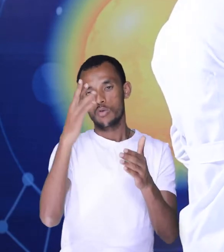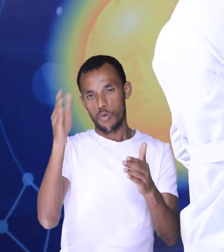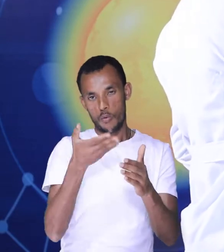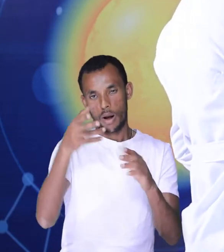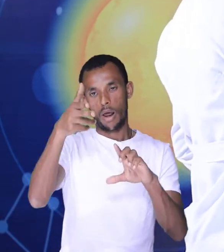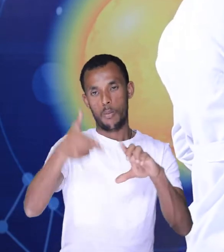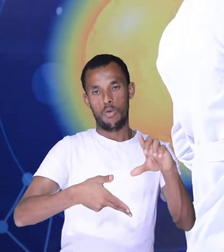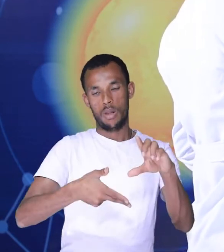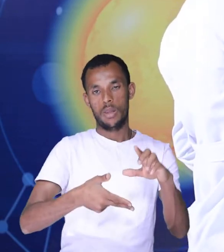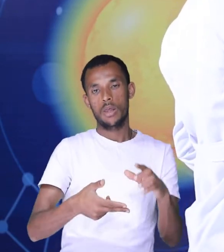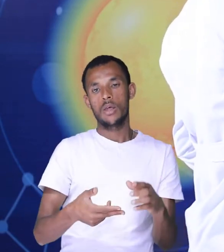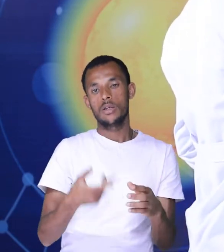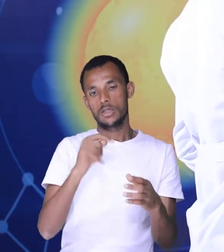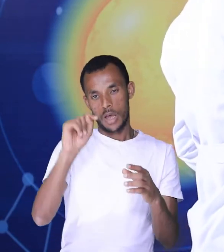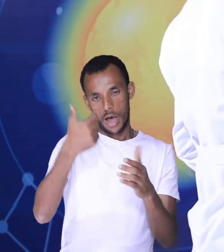hypotenuse, but the